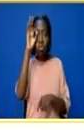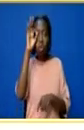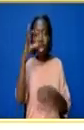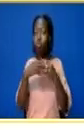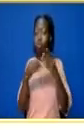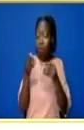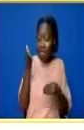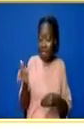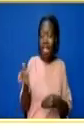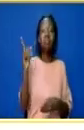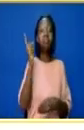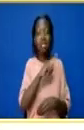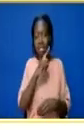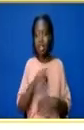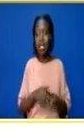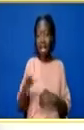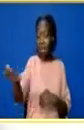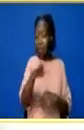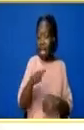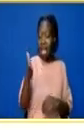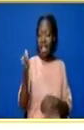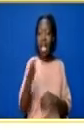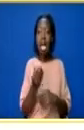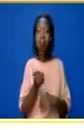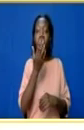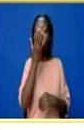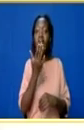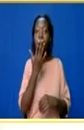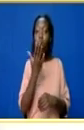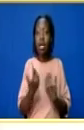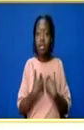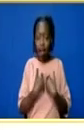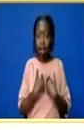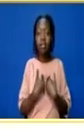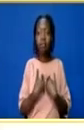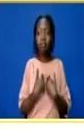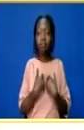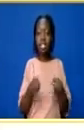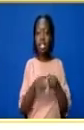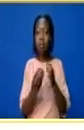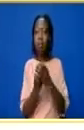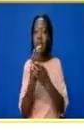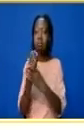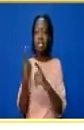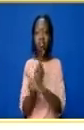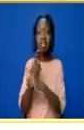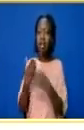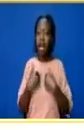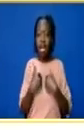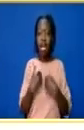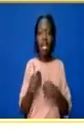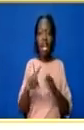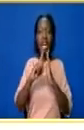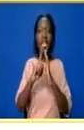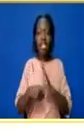The compound itself, there were plants, there were flowers there. The ground is going, is becoming deeper and deeper and deeper. And you